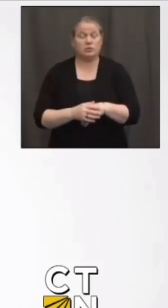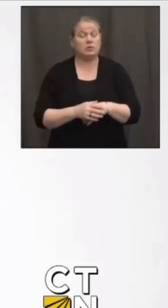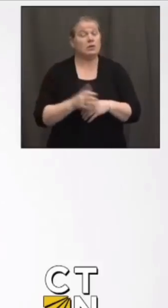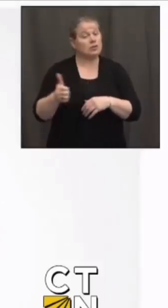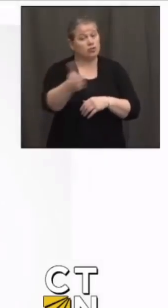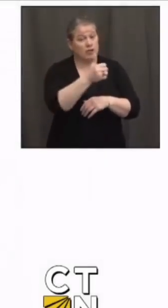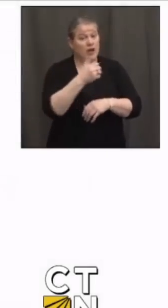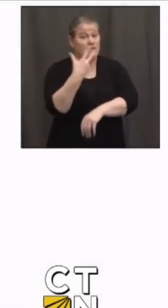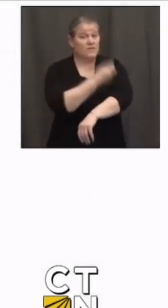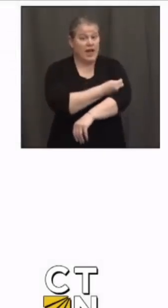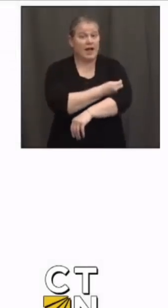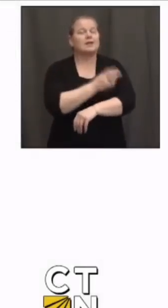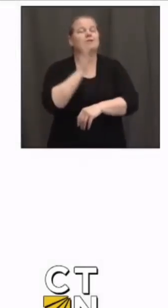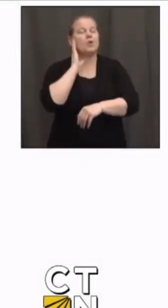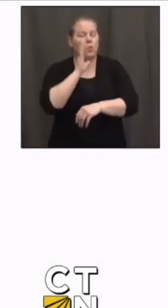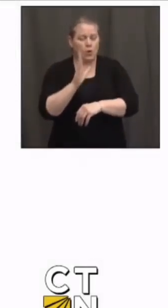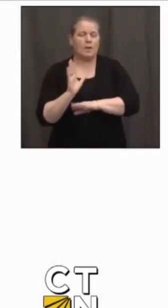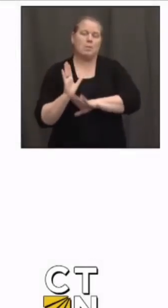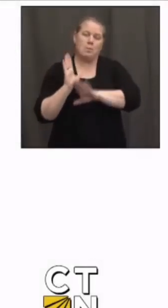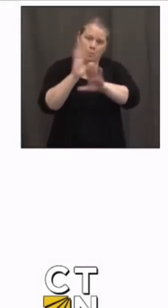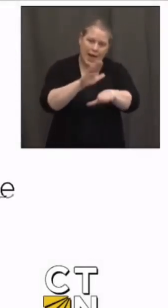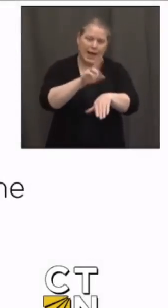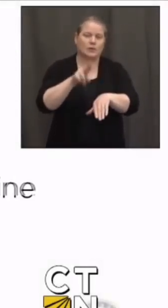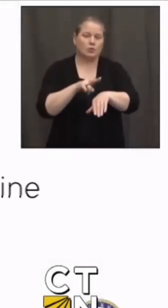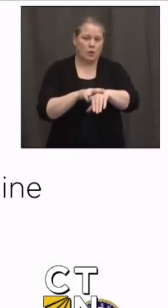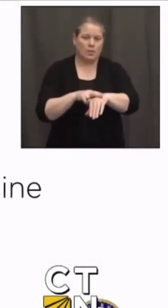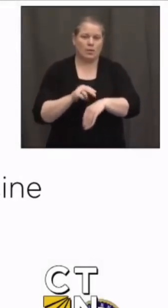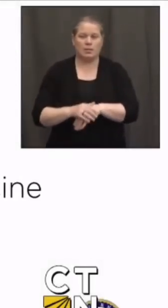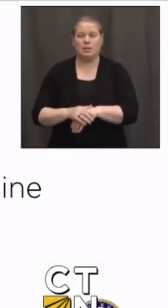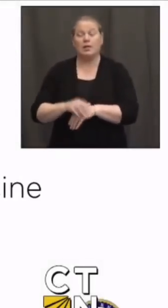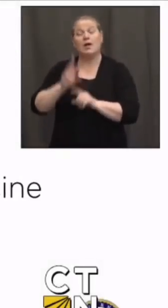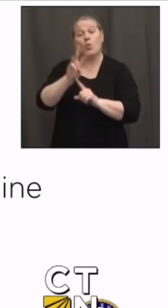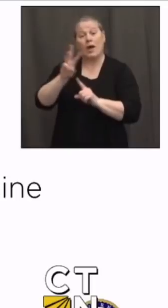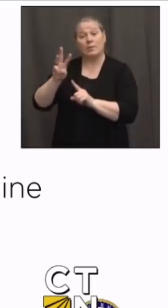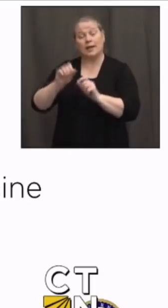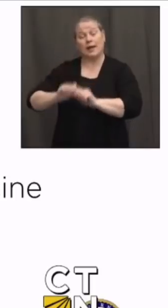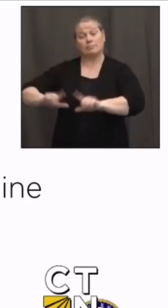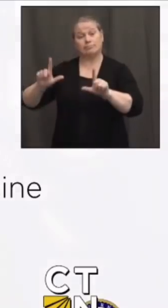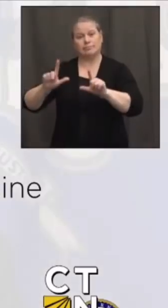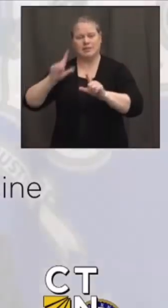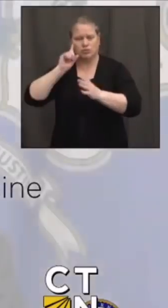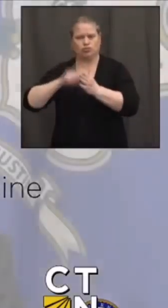Keep checking this website to see when, where, and how you can get vaccinated.